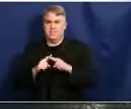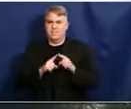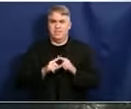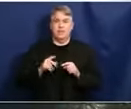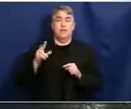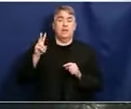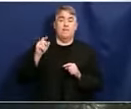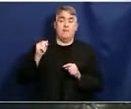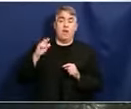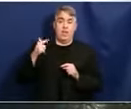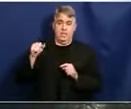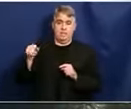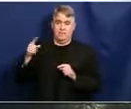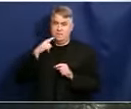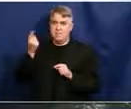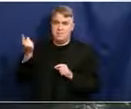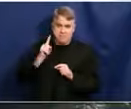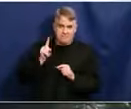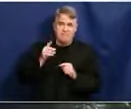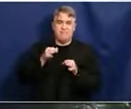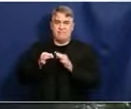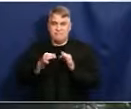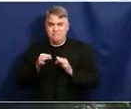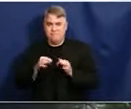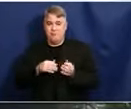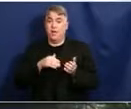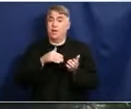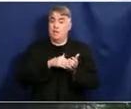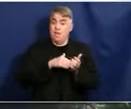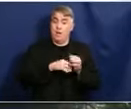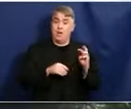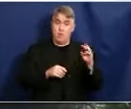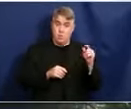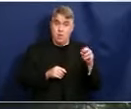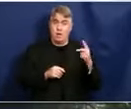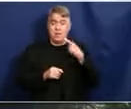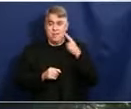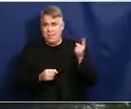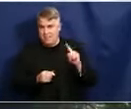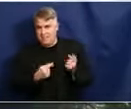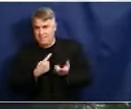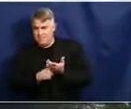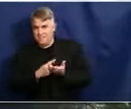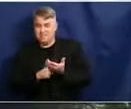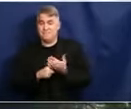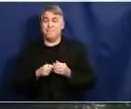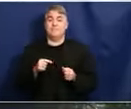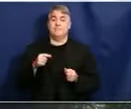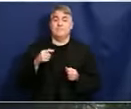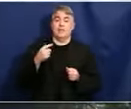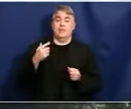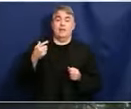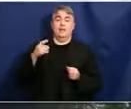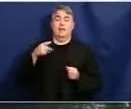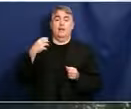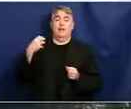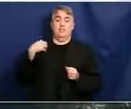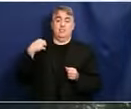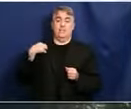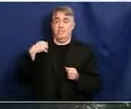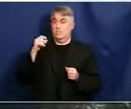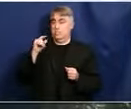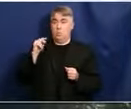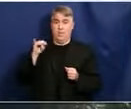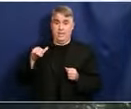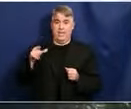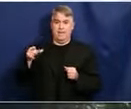our public health officer. And then we're very excited to have Chief Tony Meacham with us, Chief of our Cal Fire team,